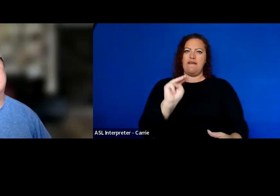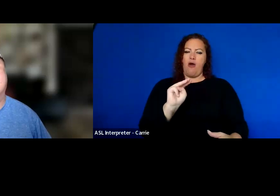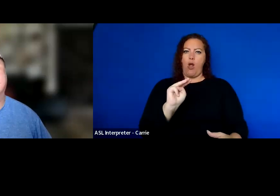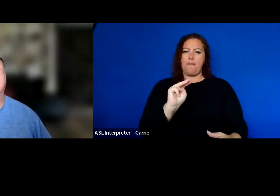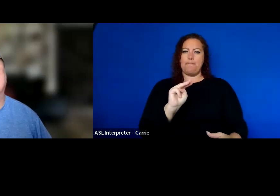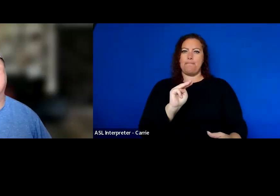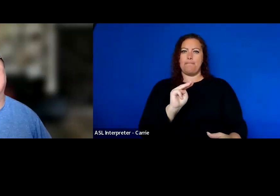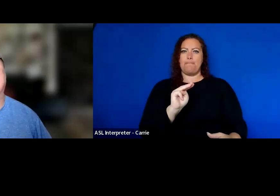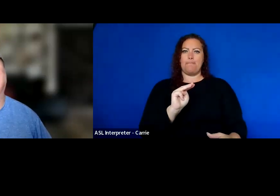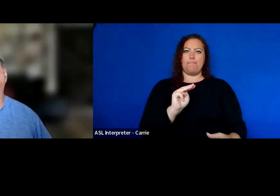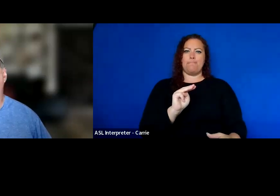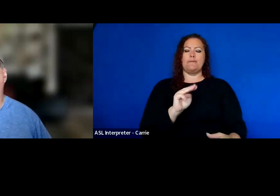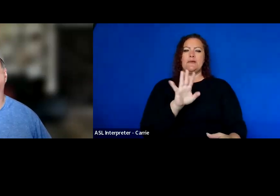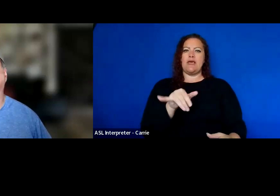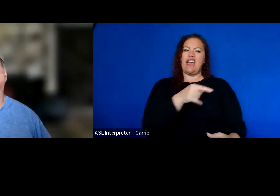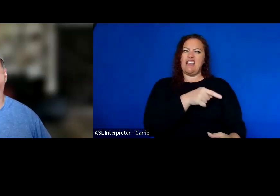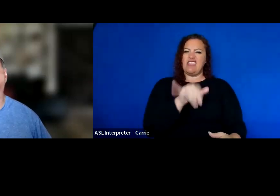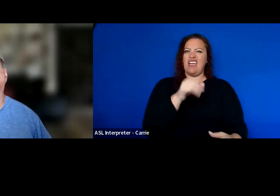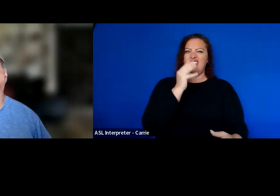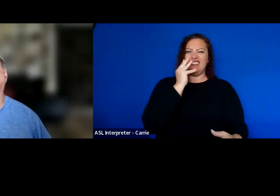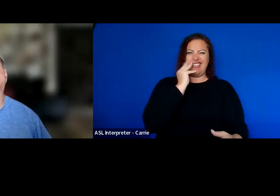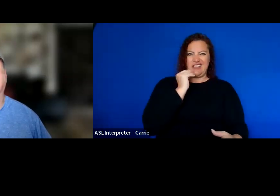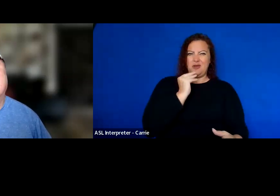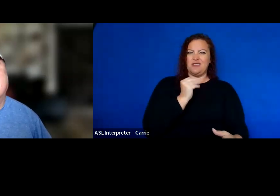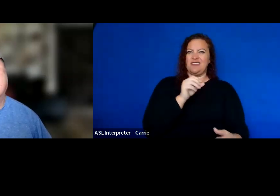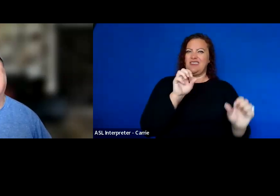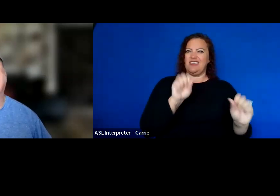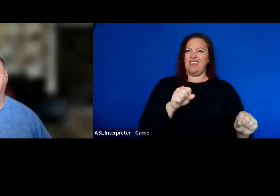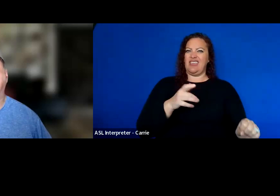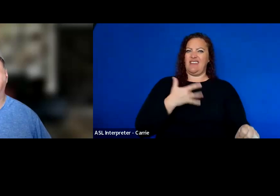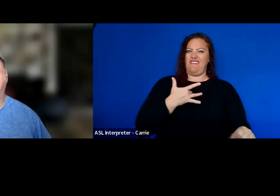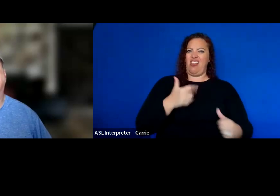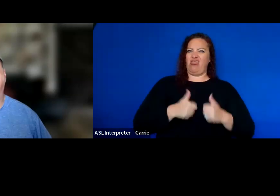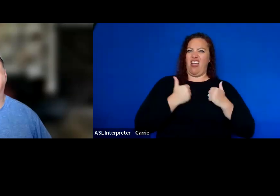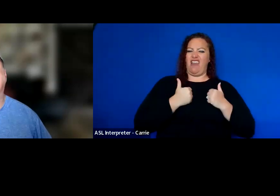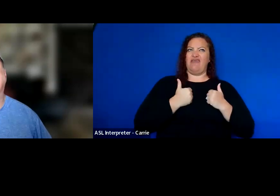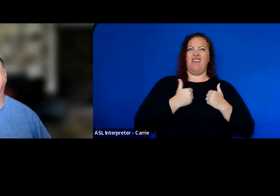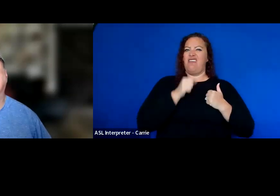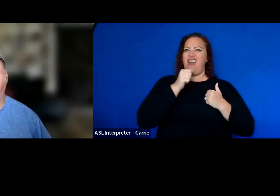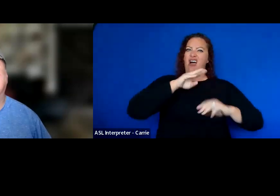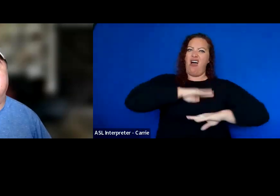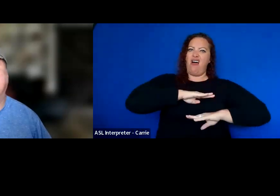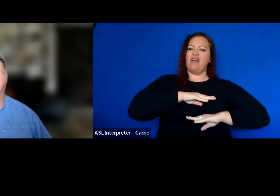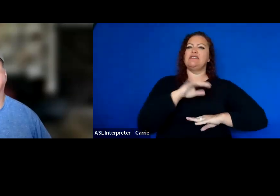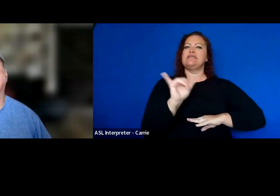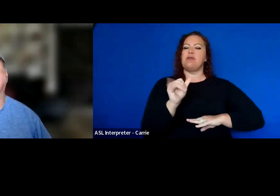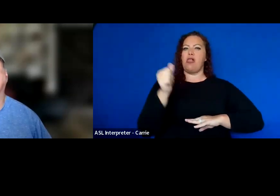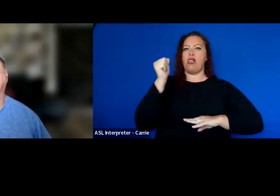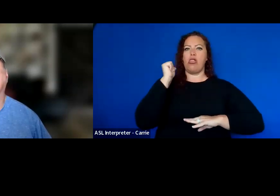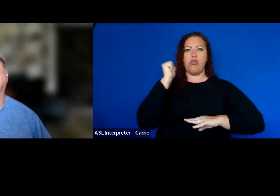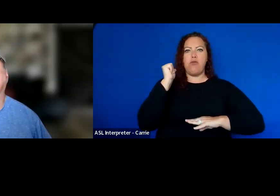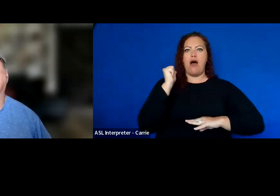These things make the experiences of life less satisfactory. Similar to spinal cord injury, bowel and bladder